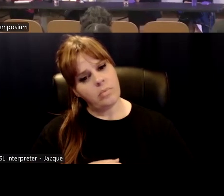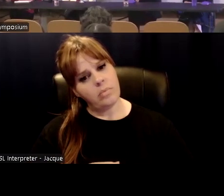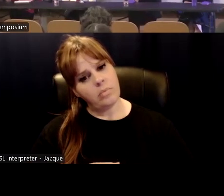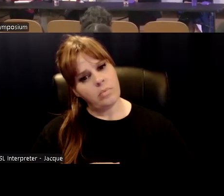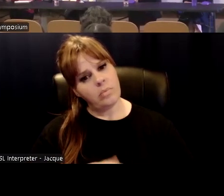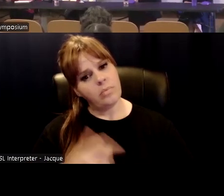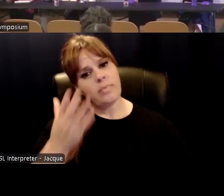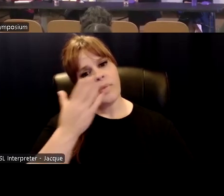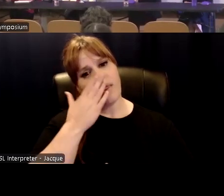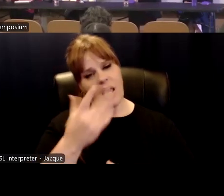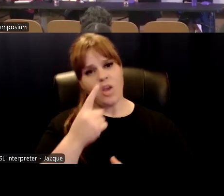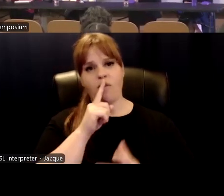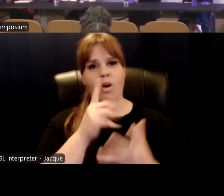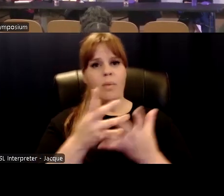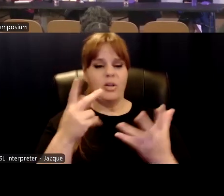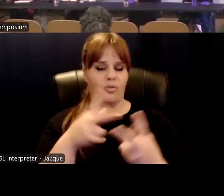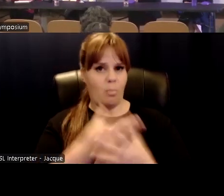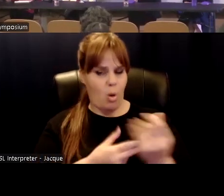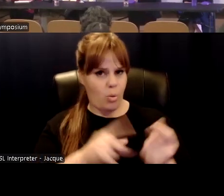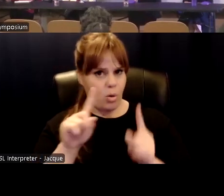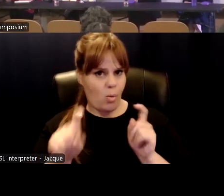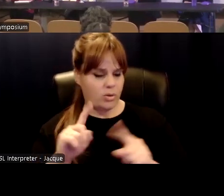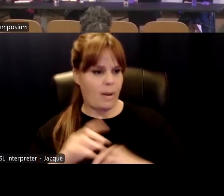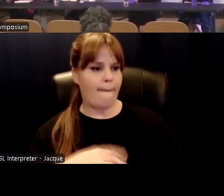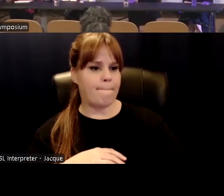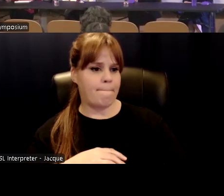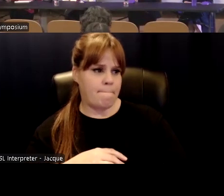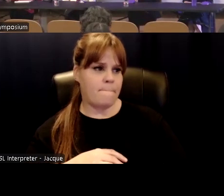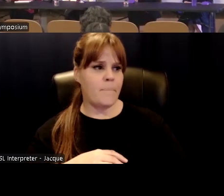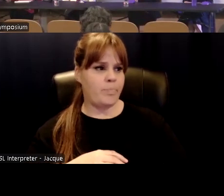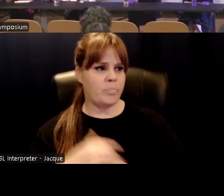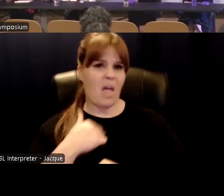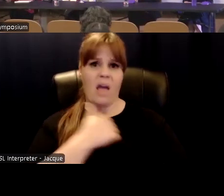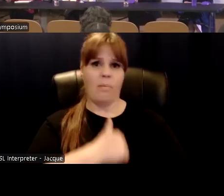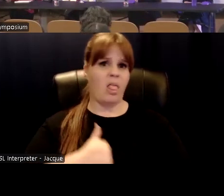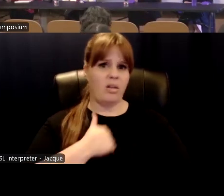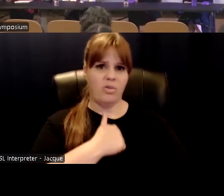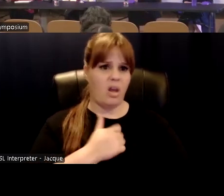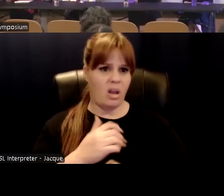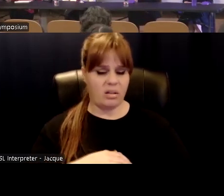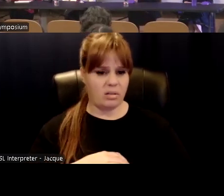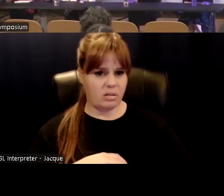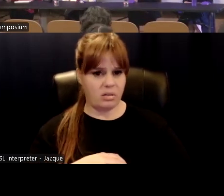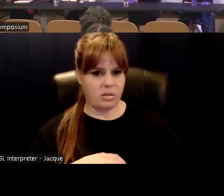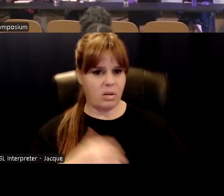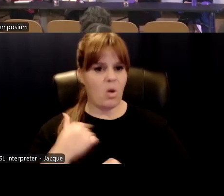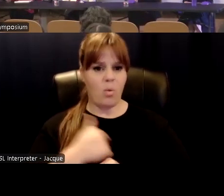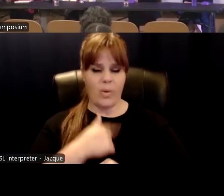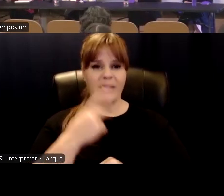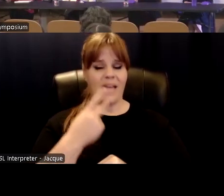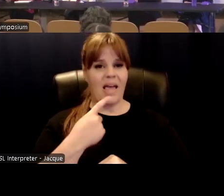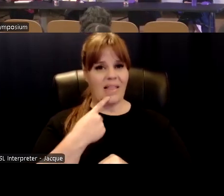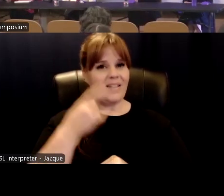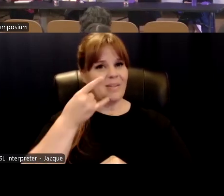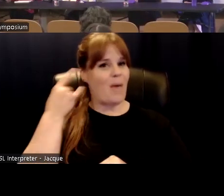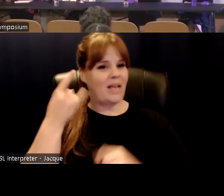Thank you very much for both of those questions. And I really apologize. We did say this is a masked event, and here we